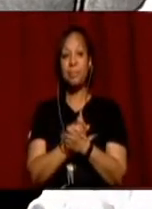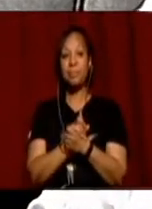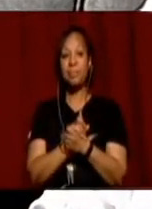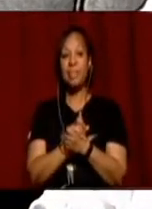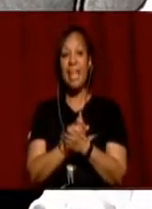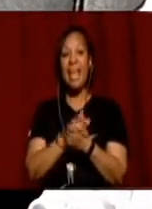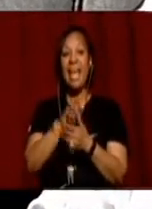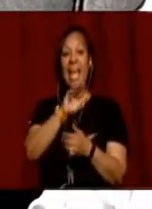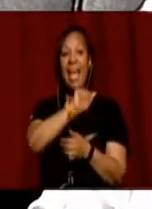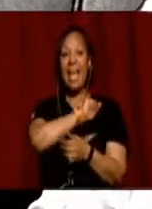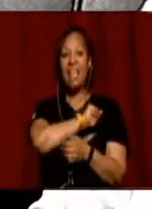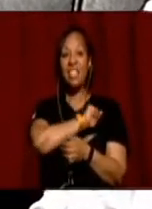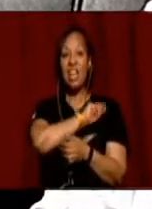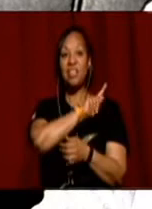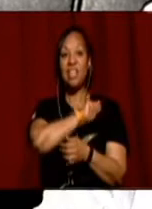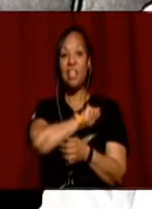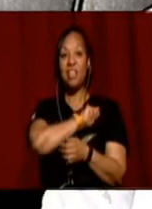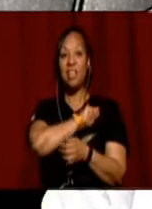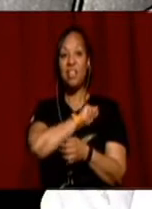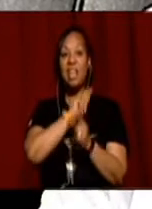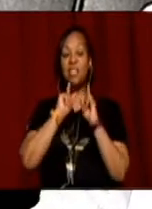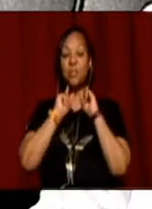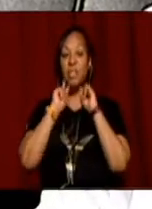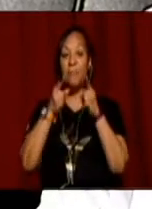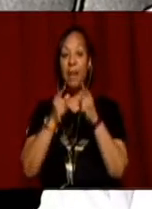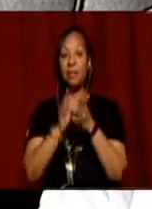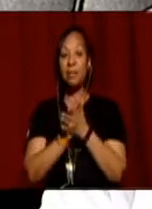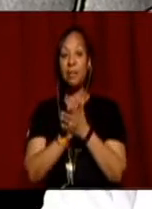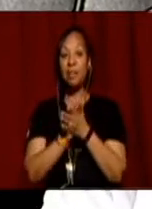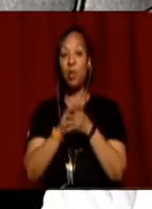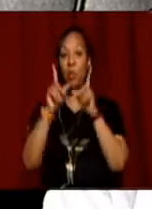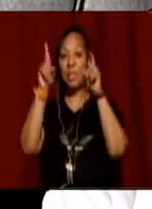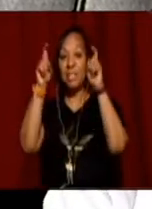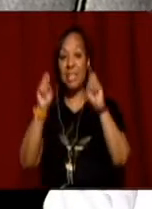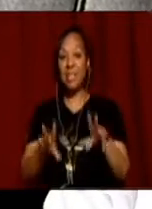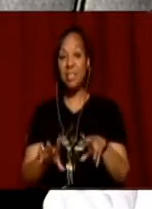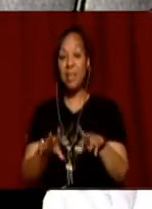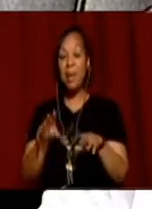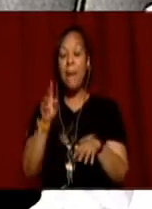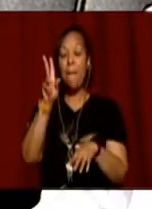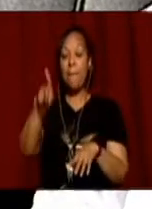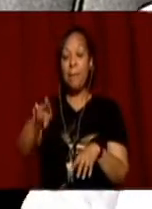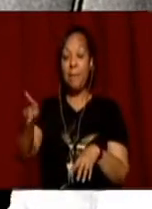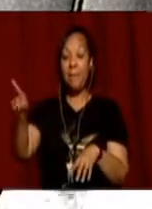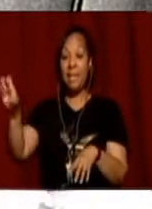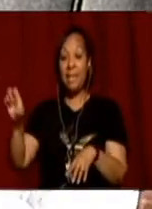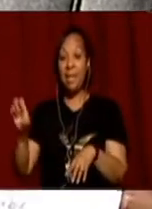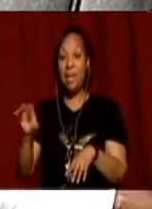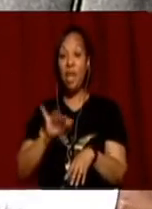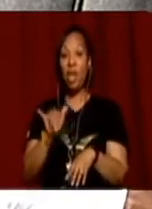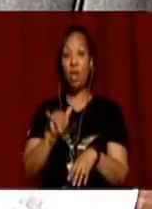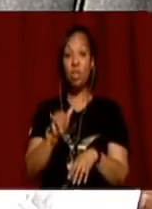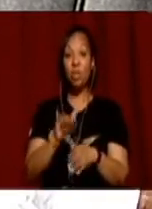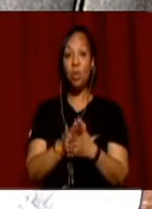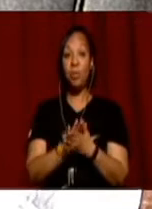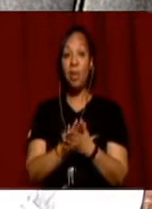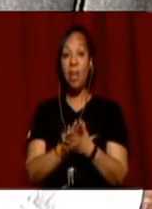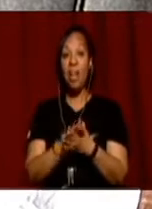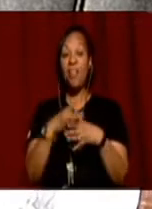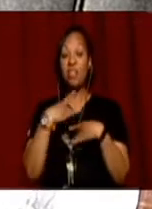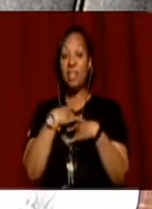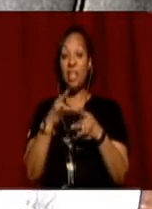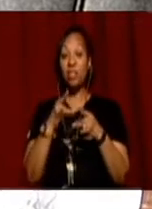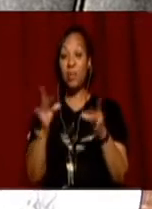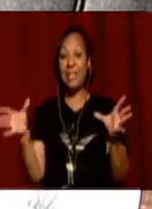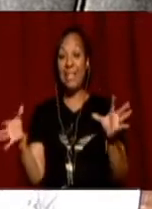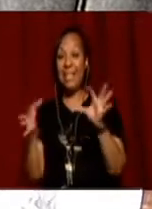Agile Technologies is a company that has responded with testing, with PPE. Also, there's an interesting